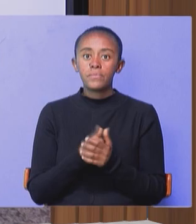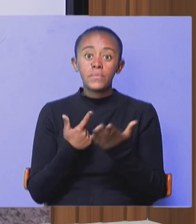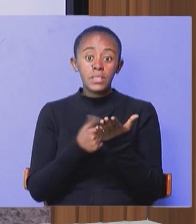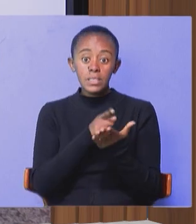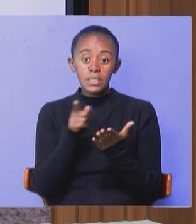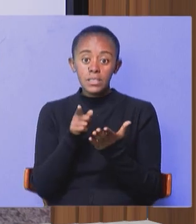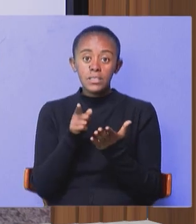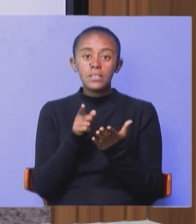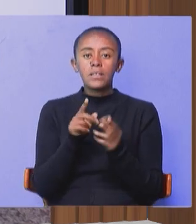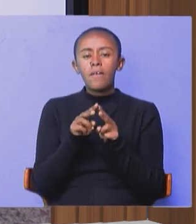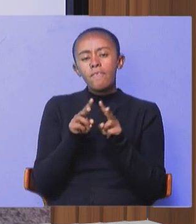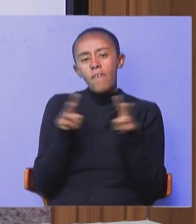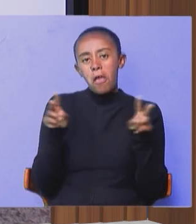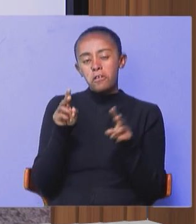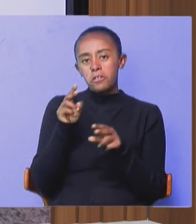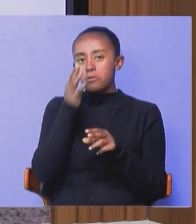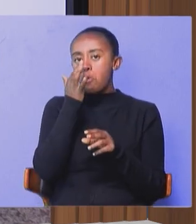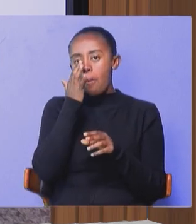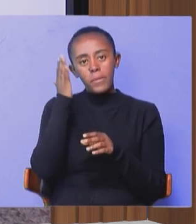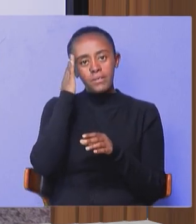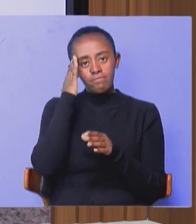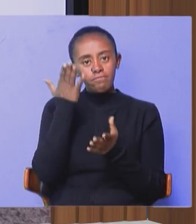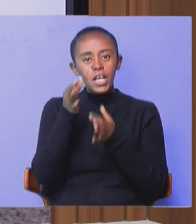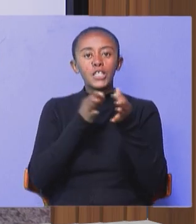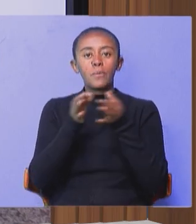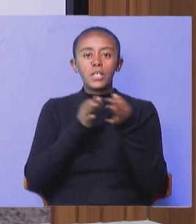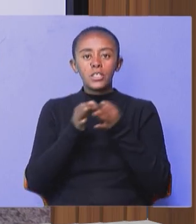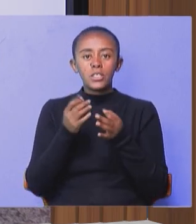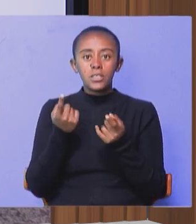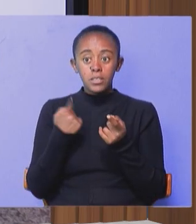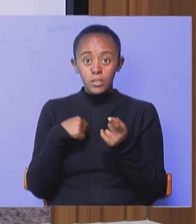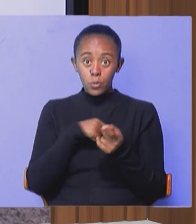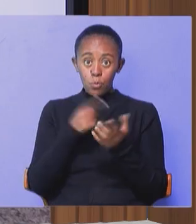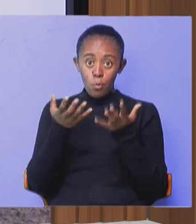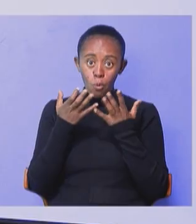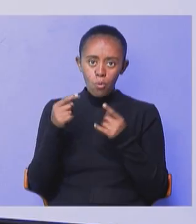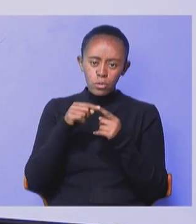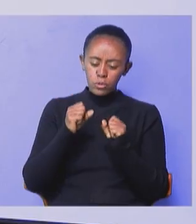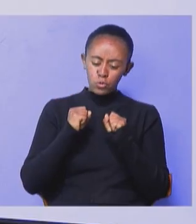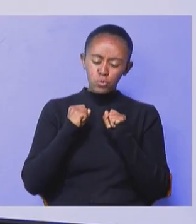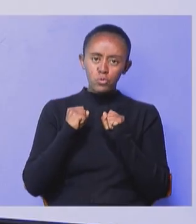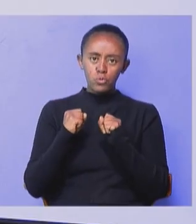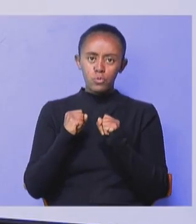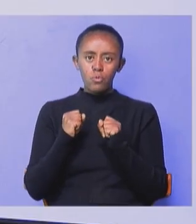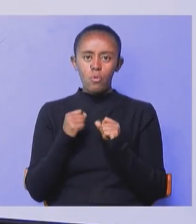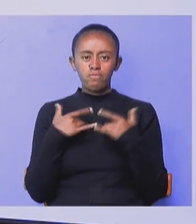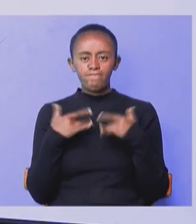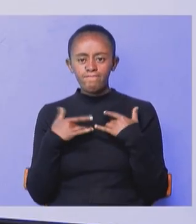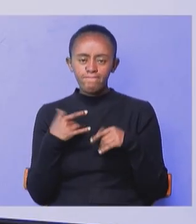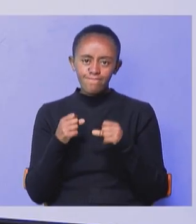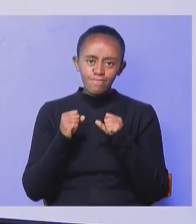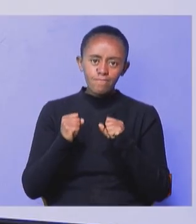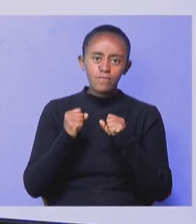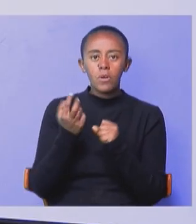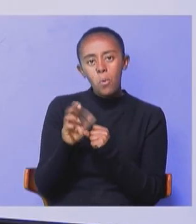These are very common expressions when we want to talk about something that we feel strongly